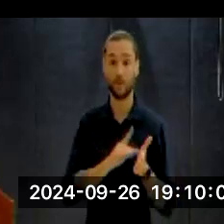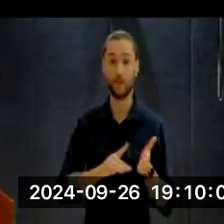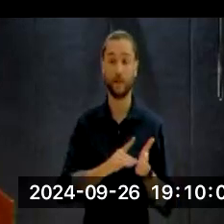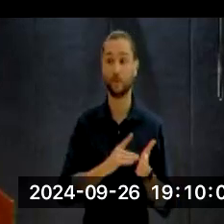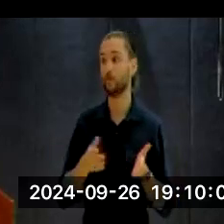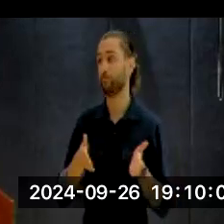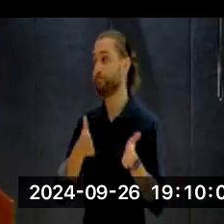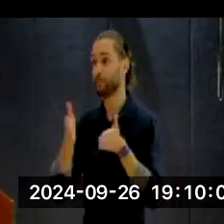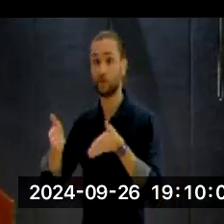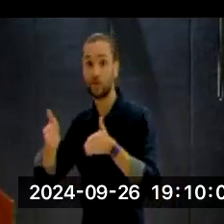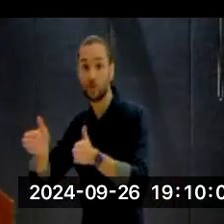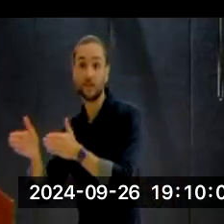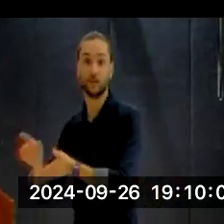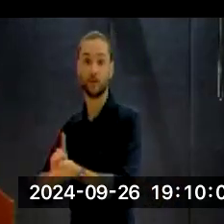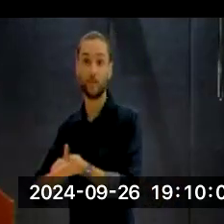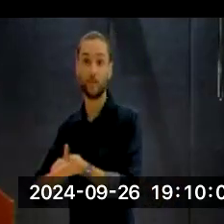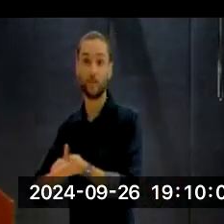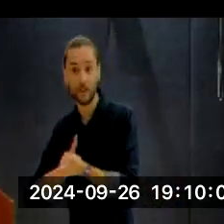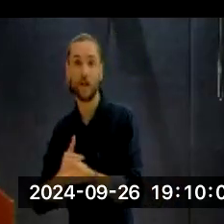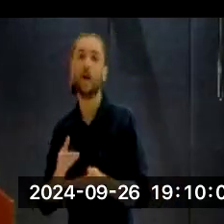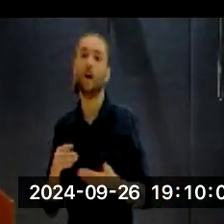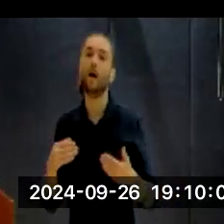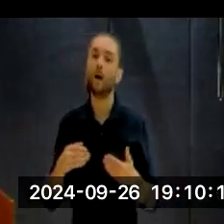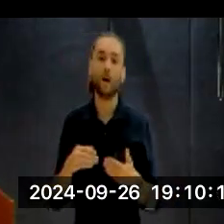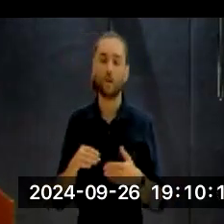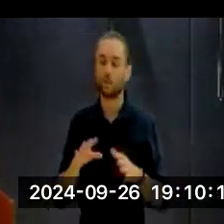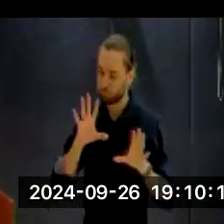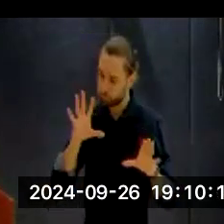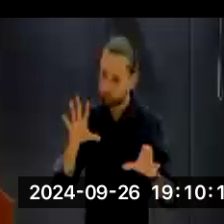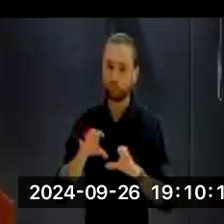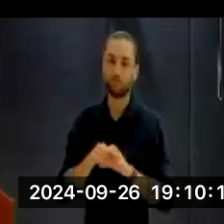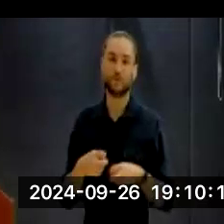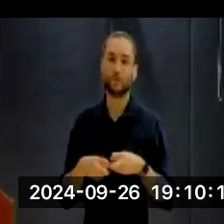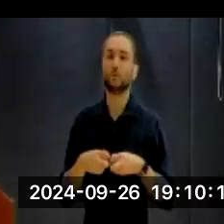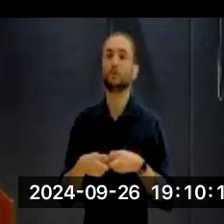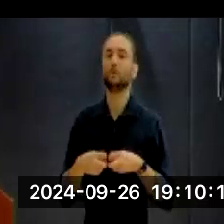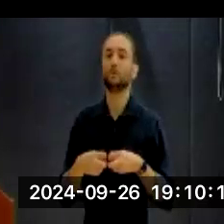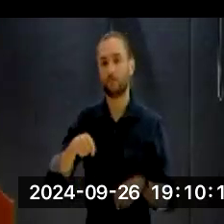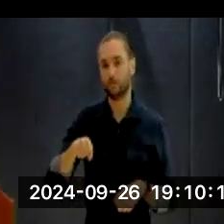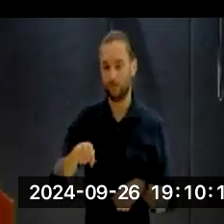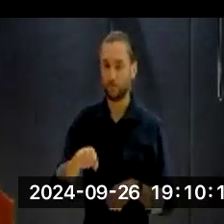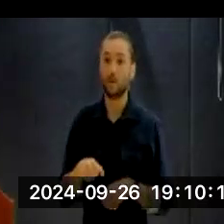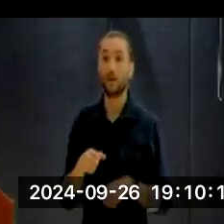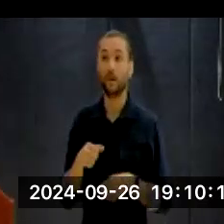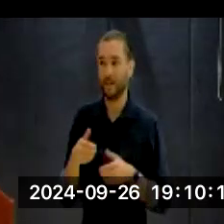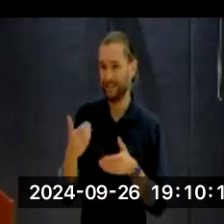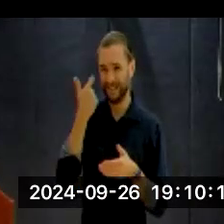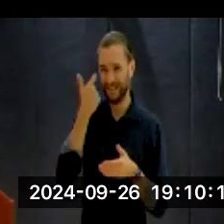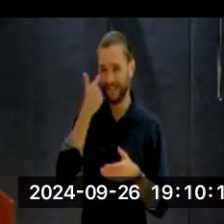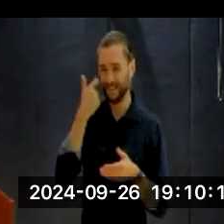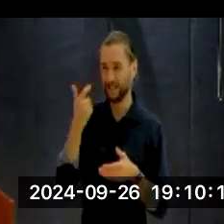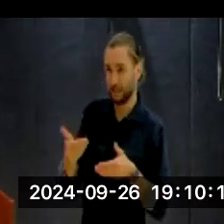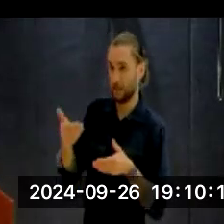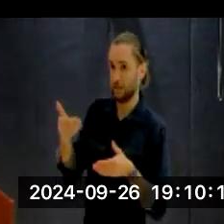streets, everything that you said, it's all an issue. I'm really happy to hear that the person before me brought up the